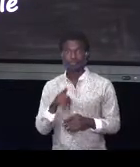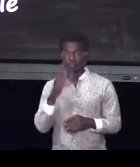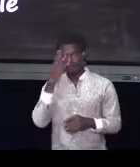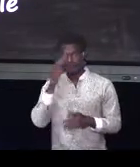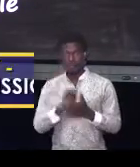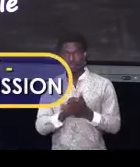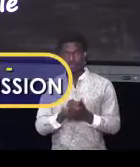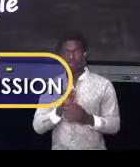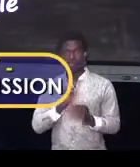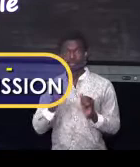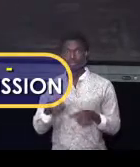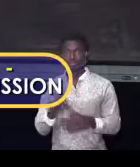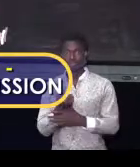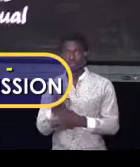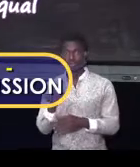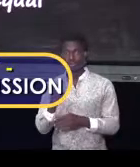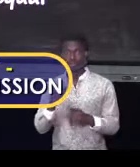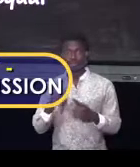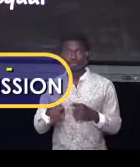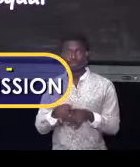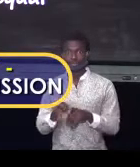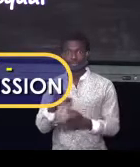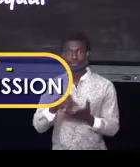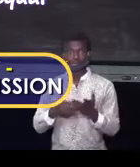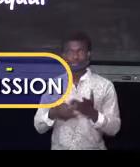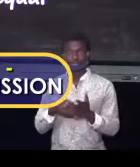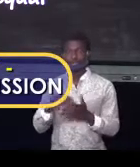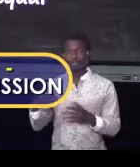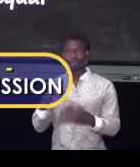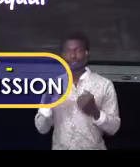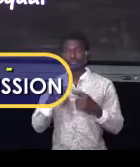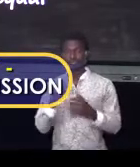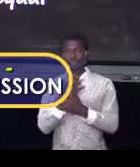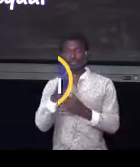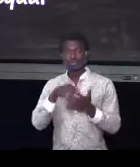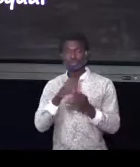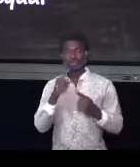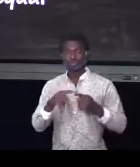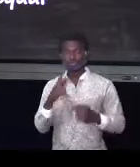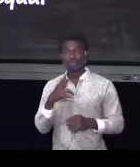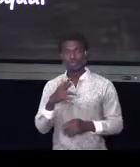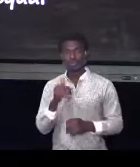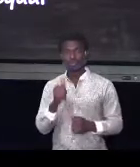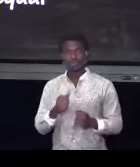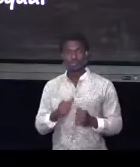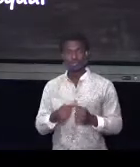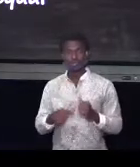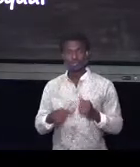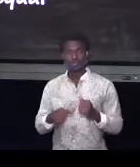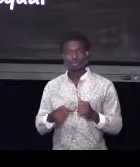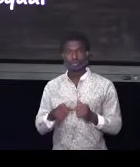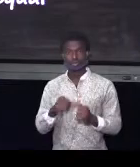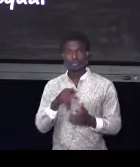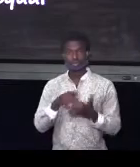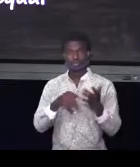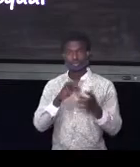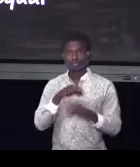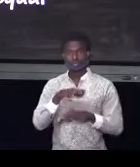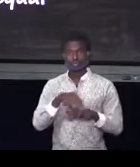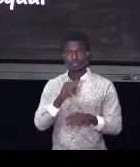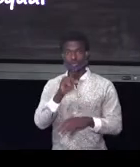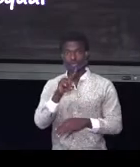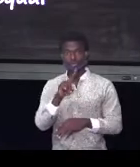can share this into different parts. I'm going to divide it into 3. Now, each part is called